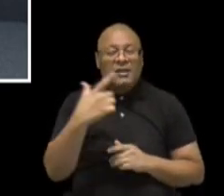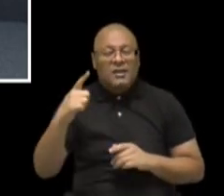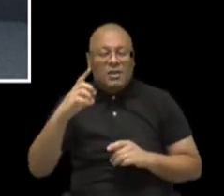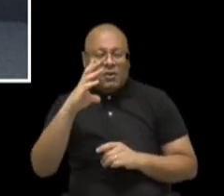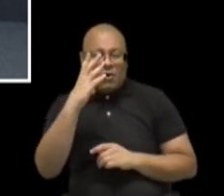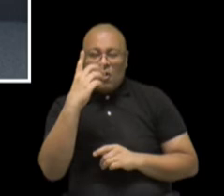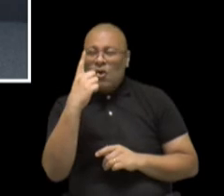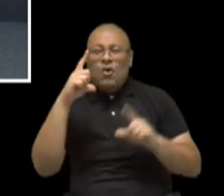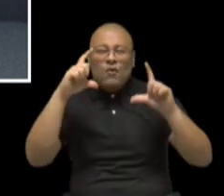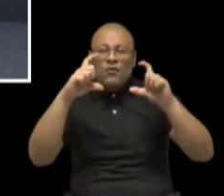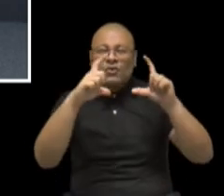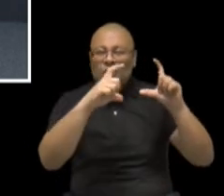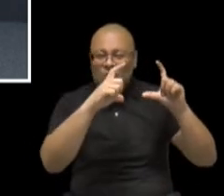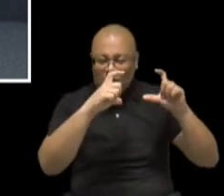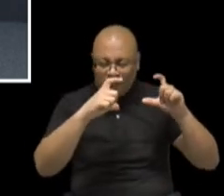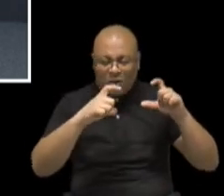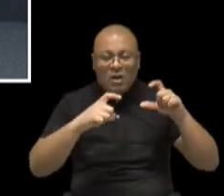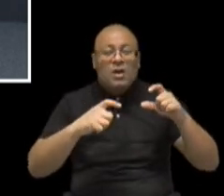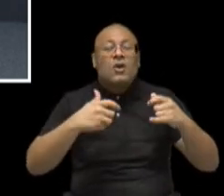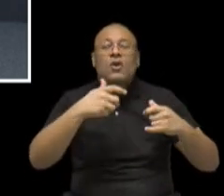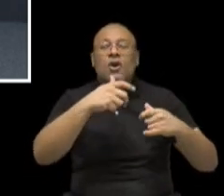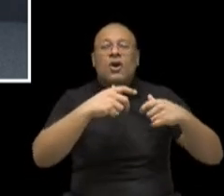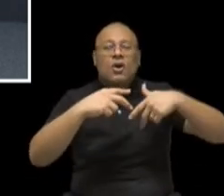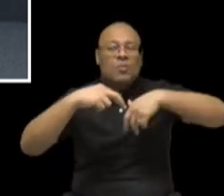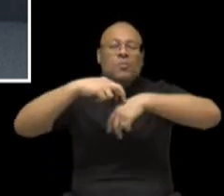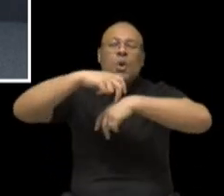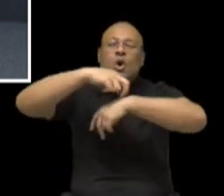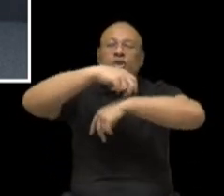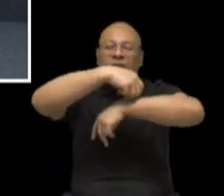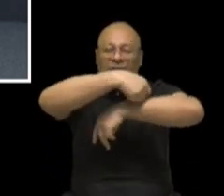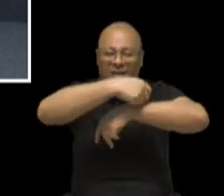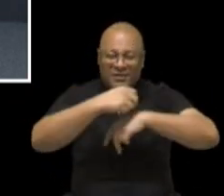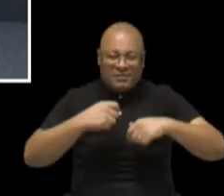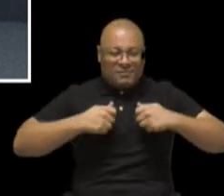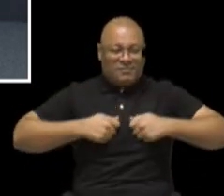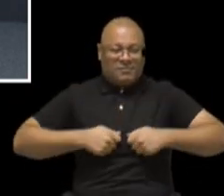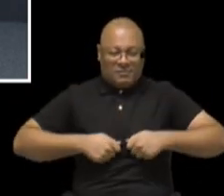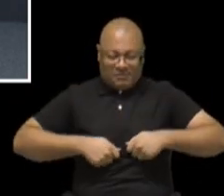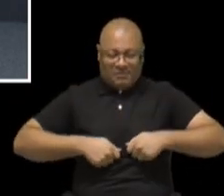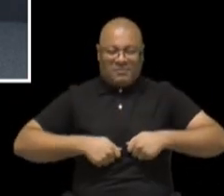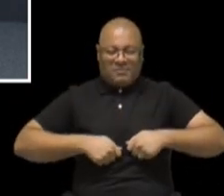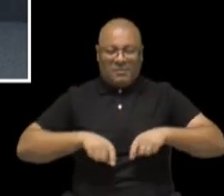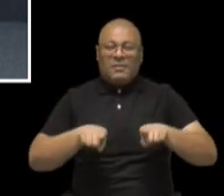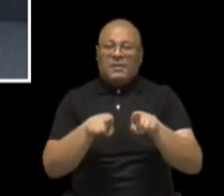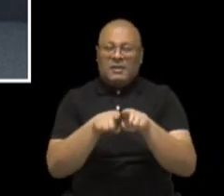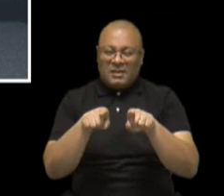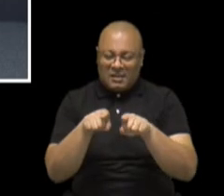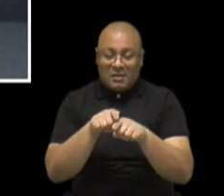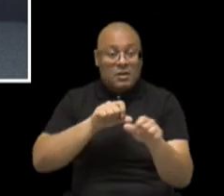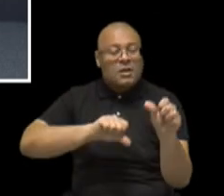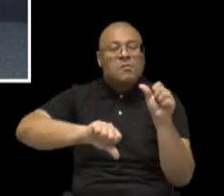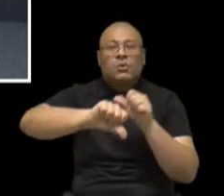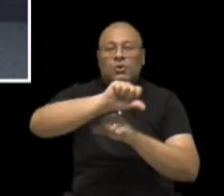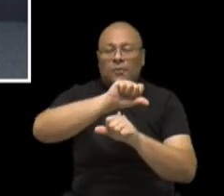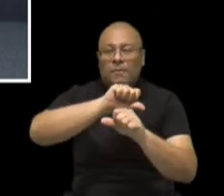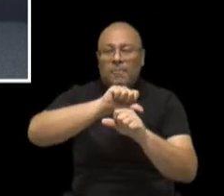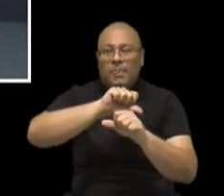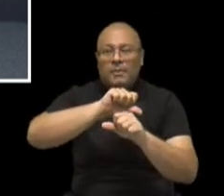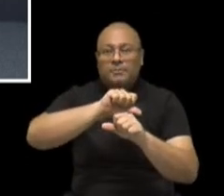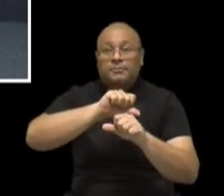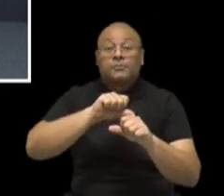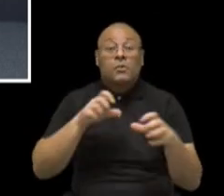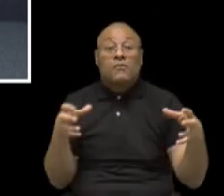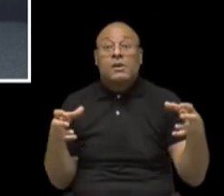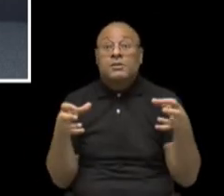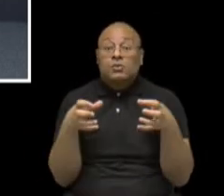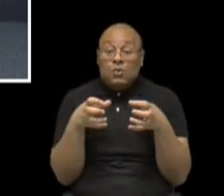other models from the show, and they were all T-shirts that she just cut and sewn and transformed. So it was really part of the way